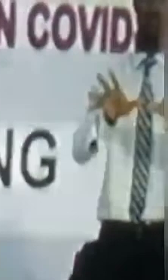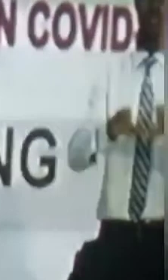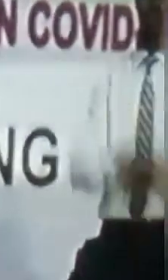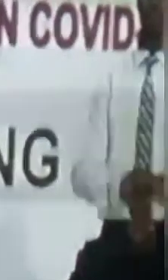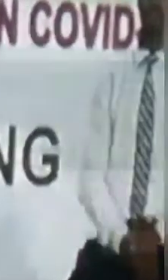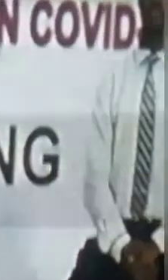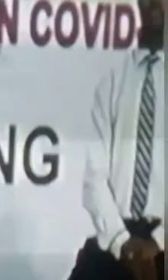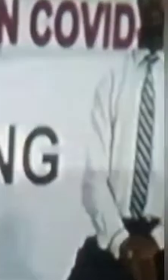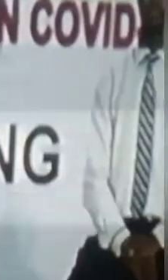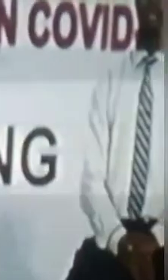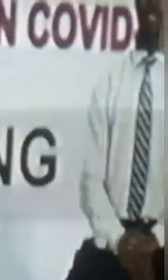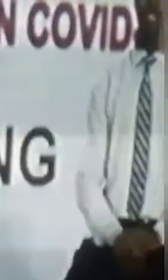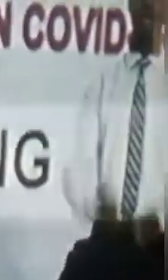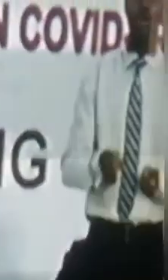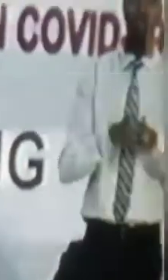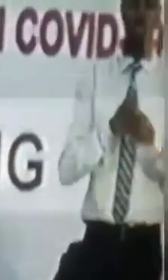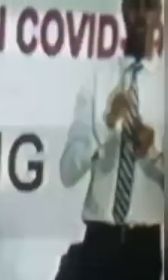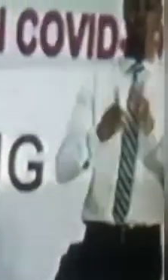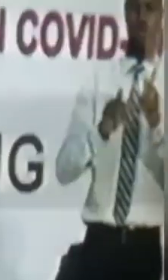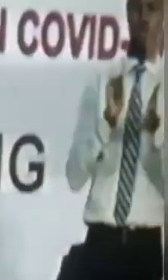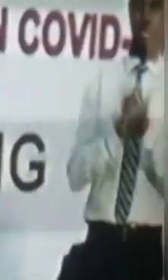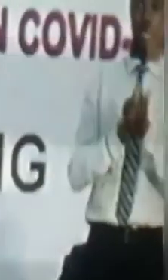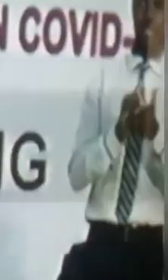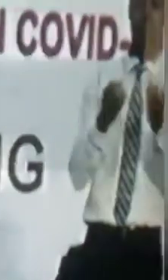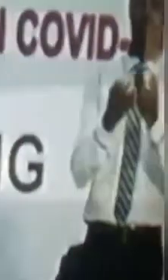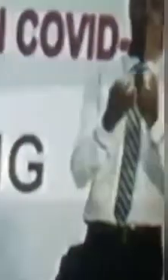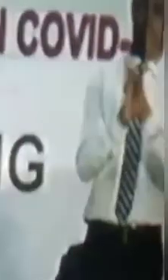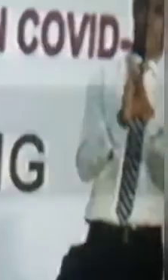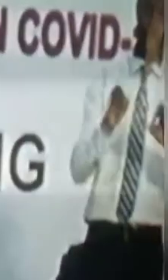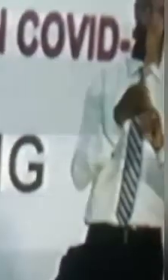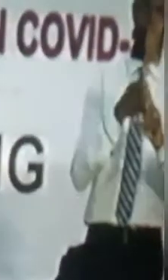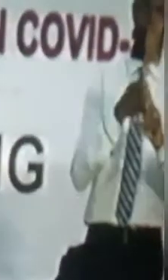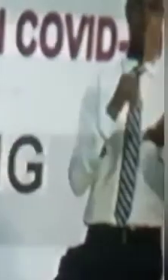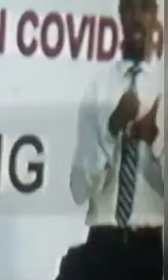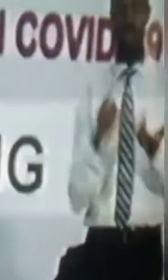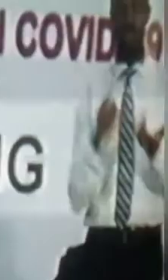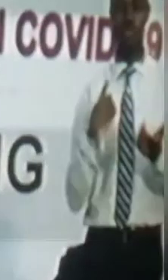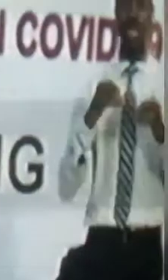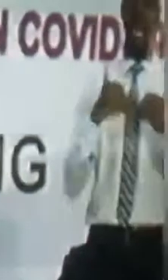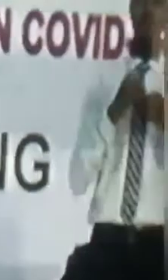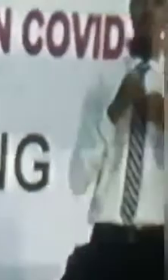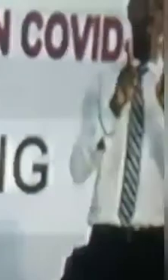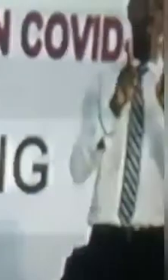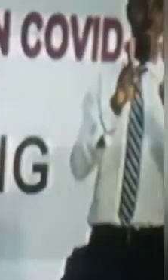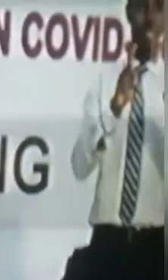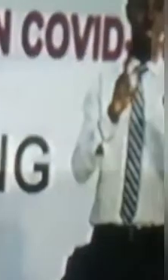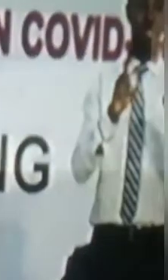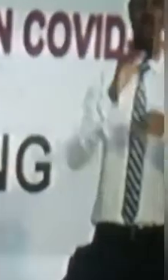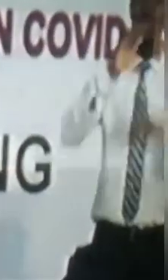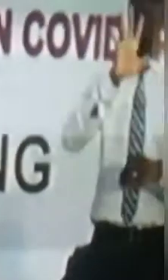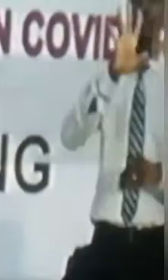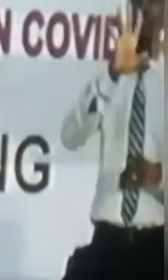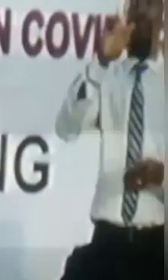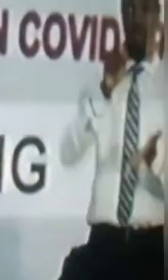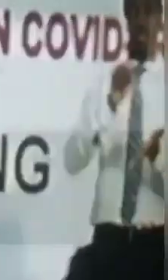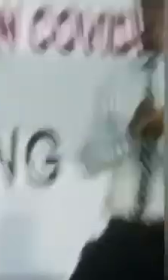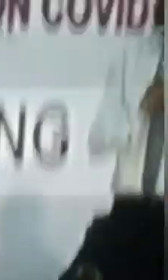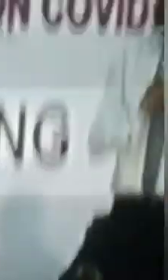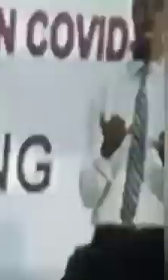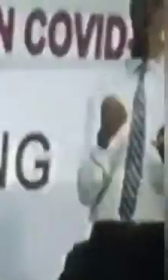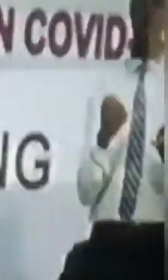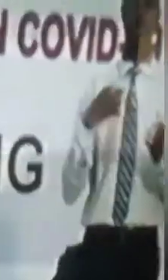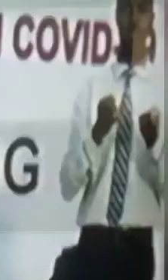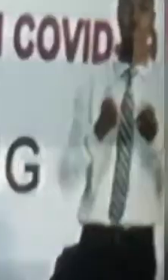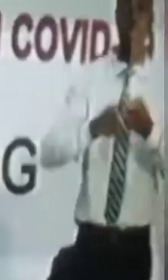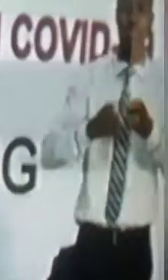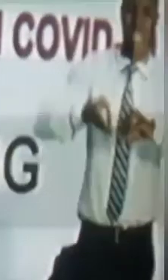them to recovery. We have tested over 5,000 samples so far and are working hard to scale up capacity in